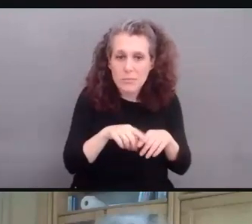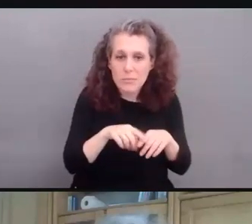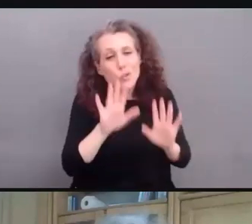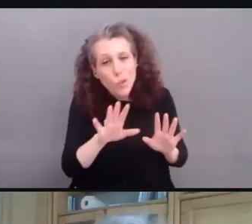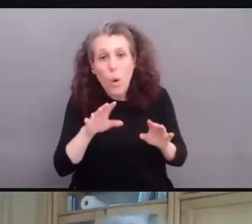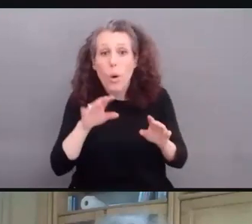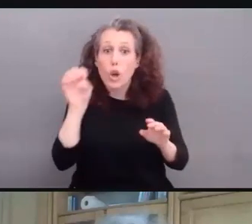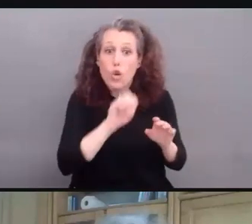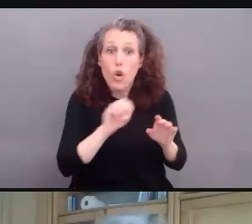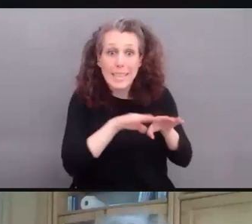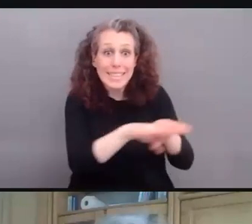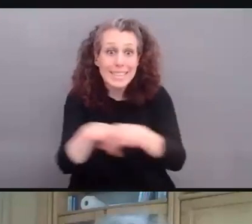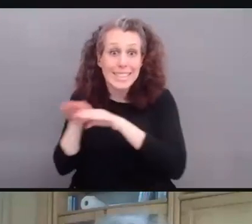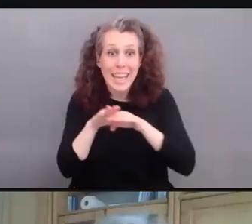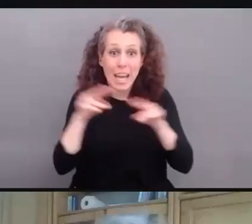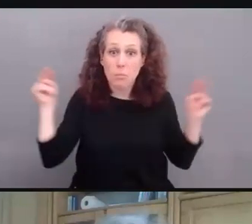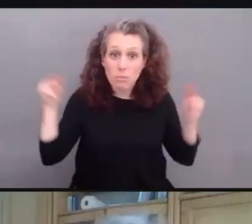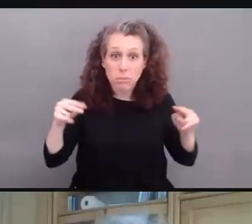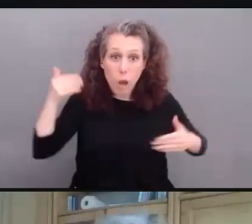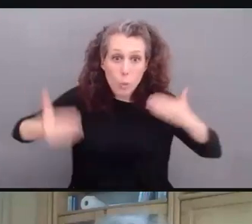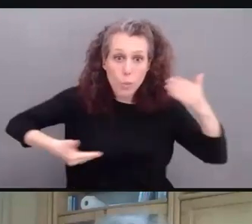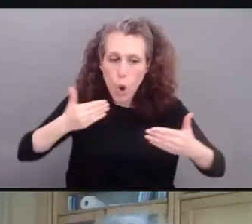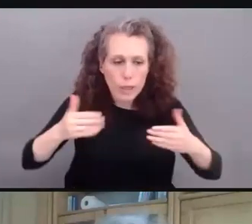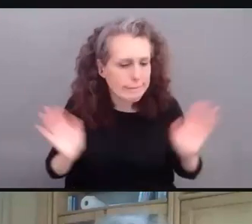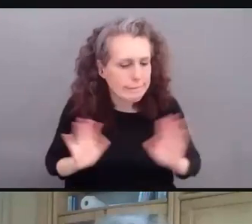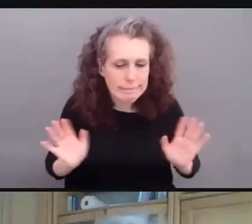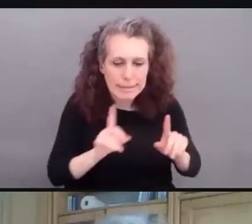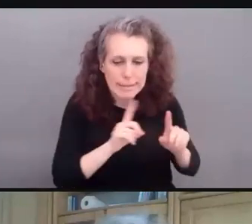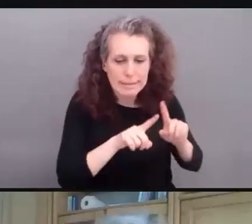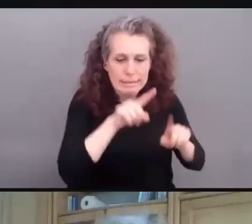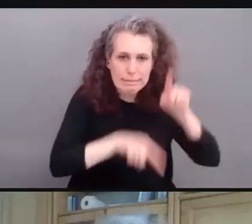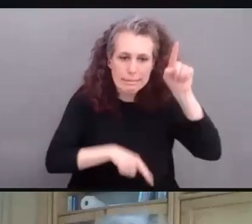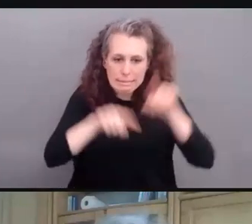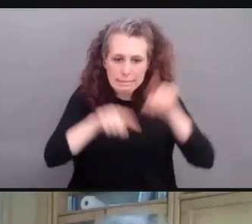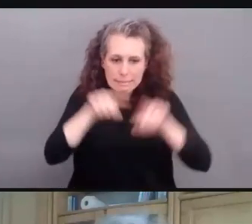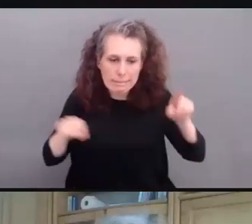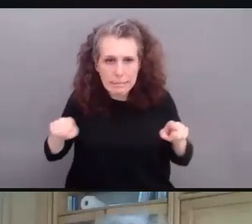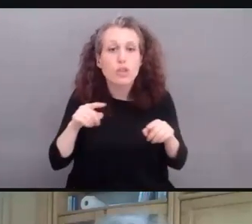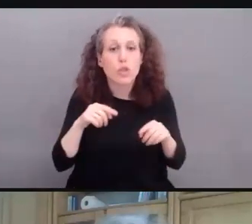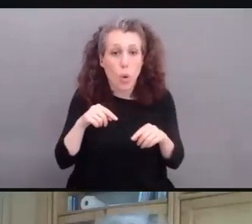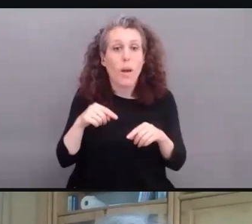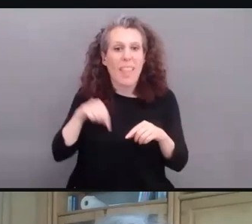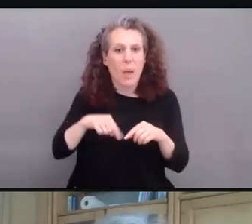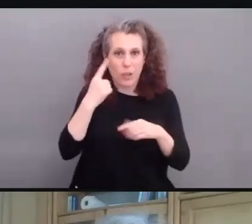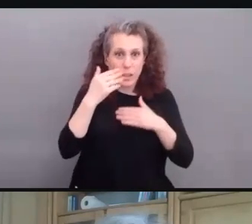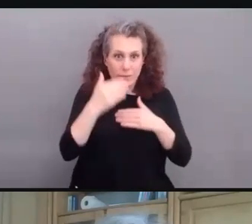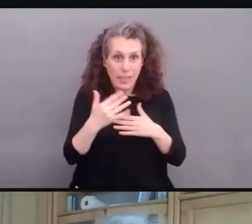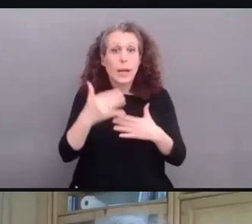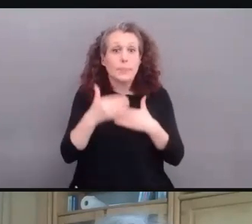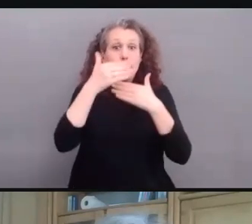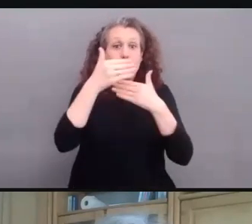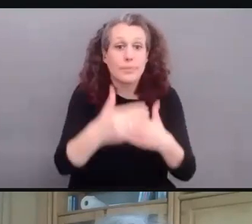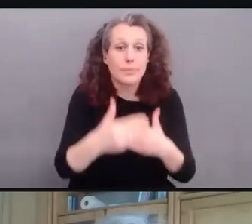and this was also the reason that we agreed to have in phase 2 3 different